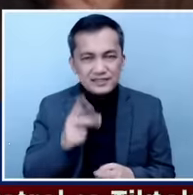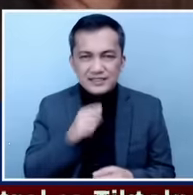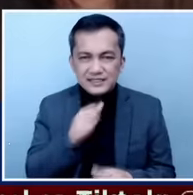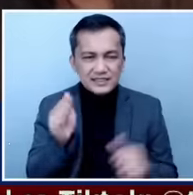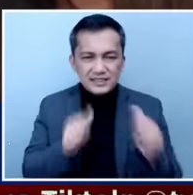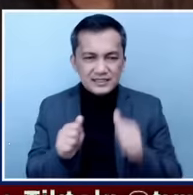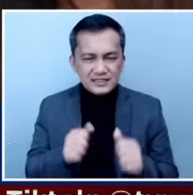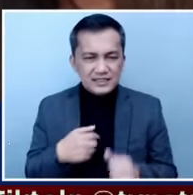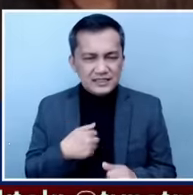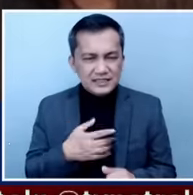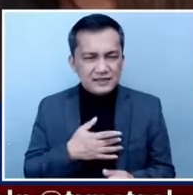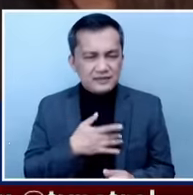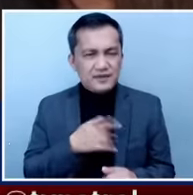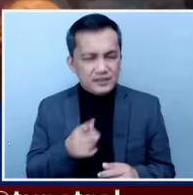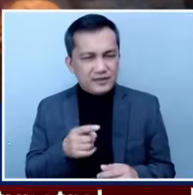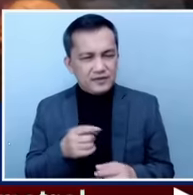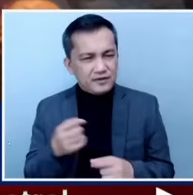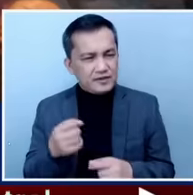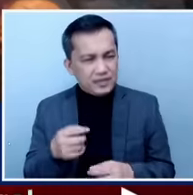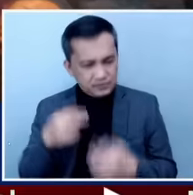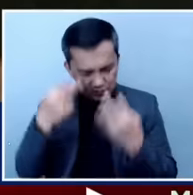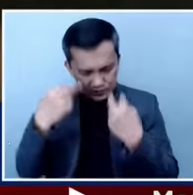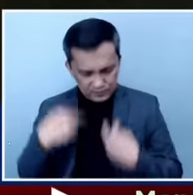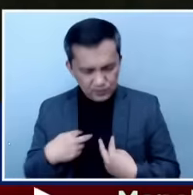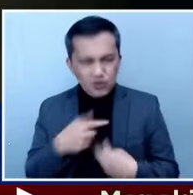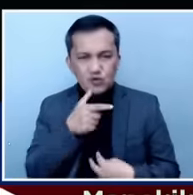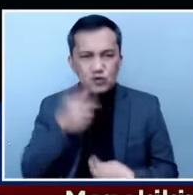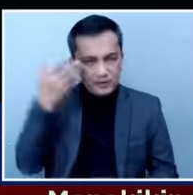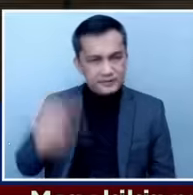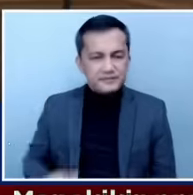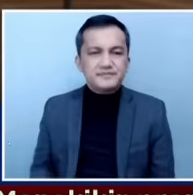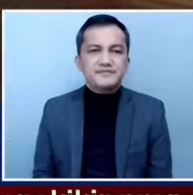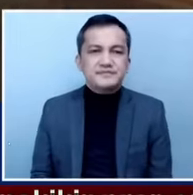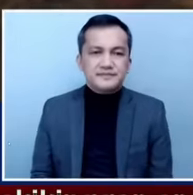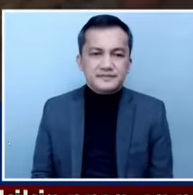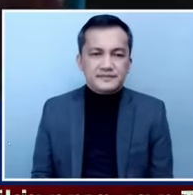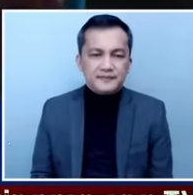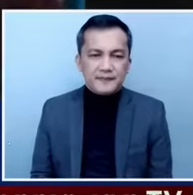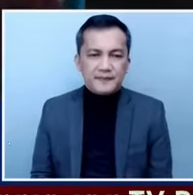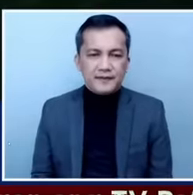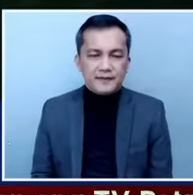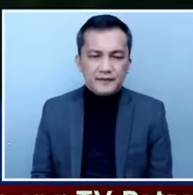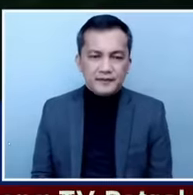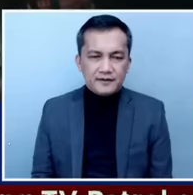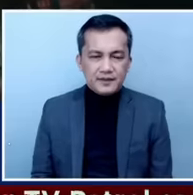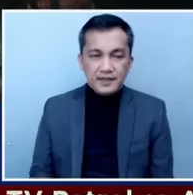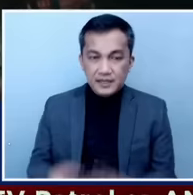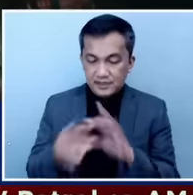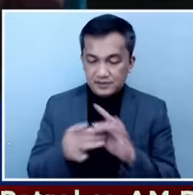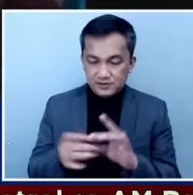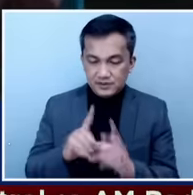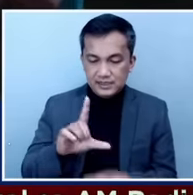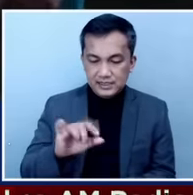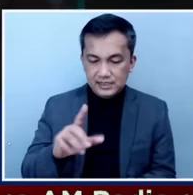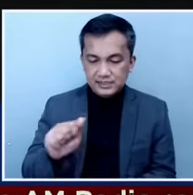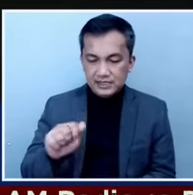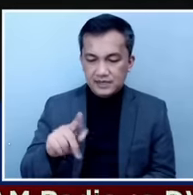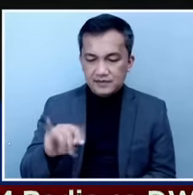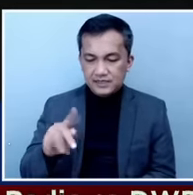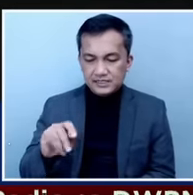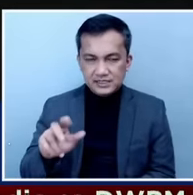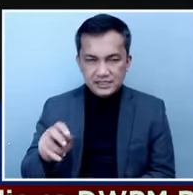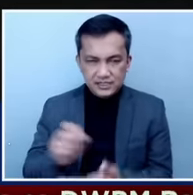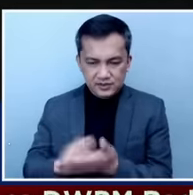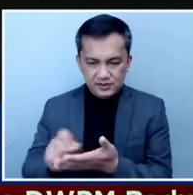I can kind of be very much who I am instead. Ang istorya ng Lisa Frankenstein ay sinulat ni